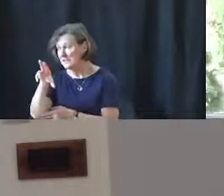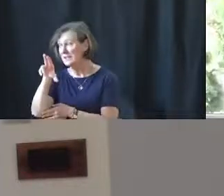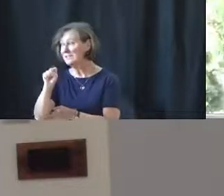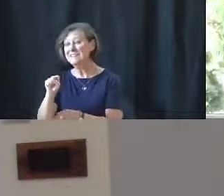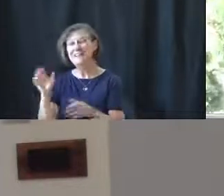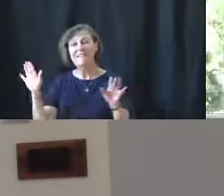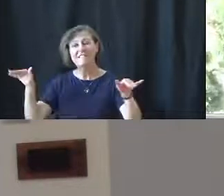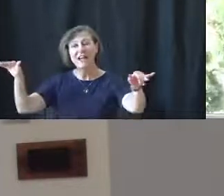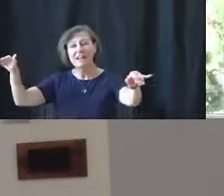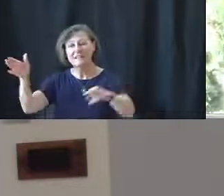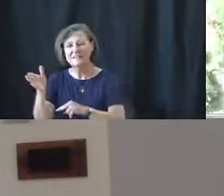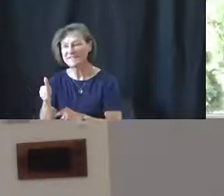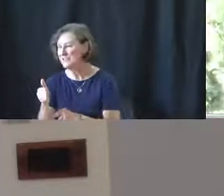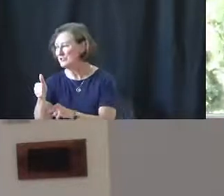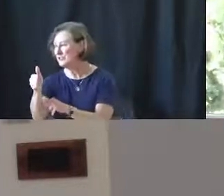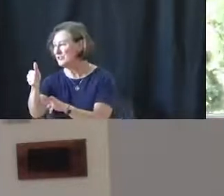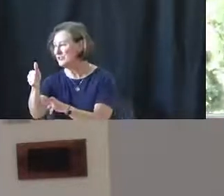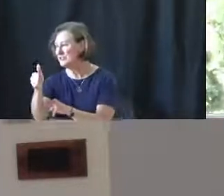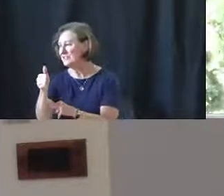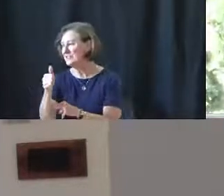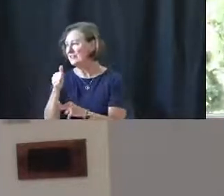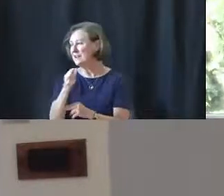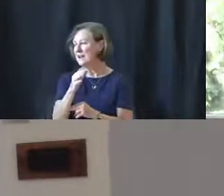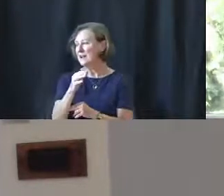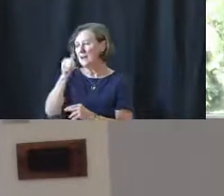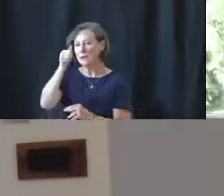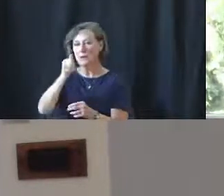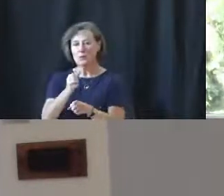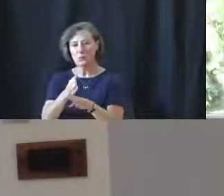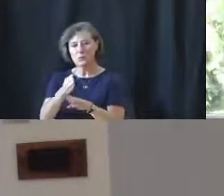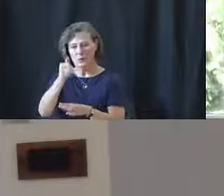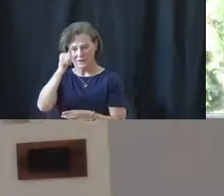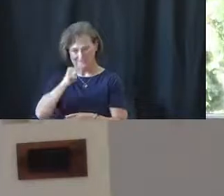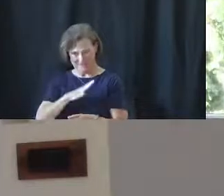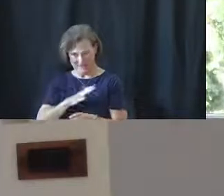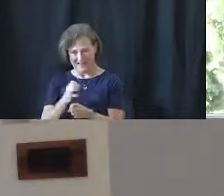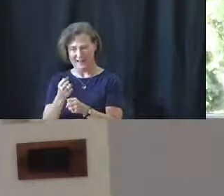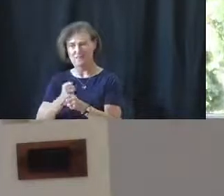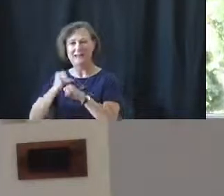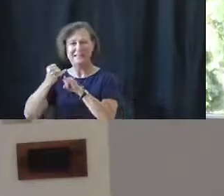Pegasus and flying fish and woodmen made of tin.